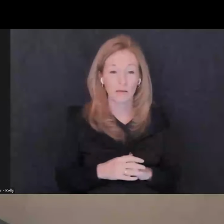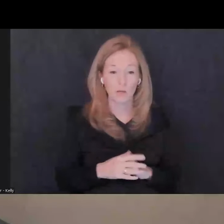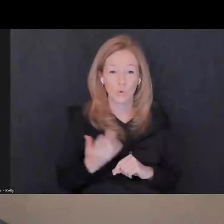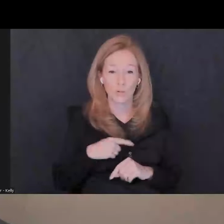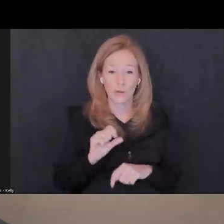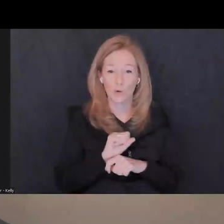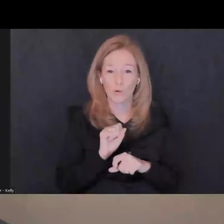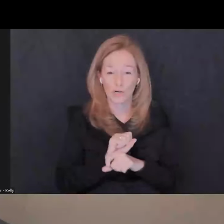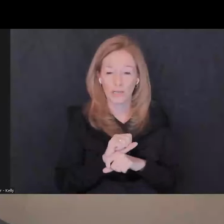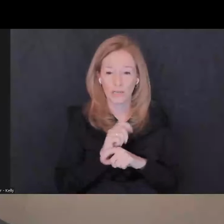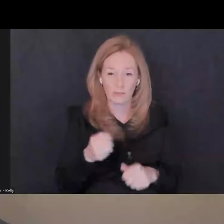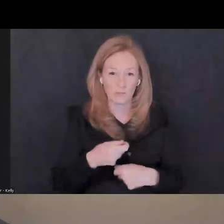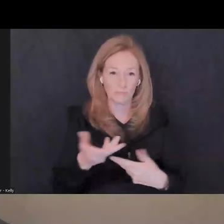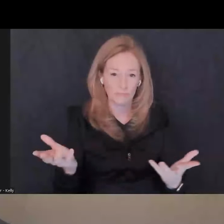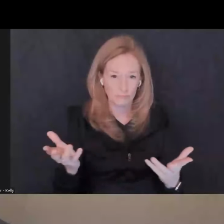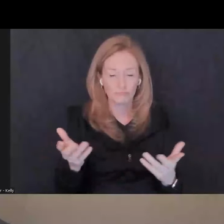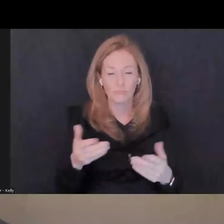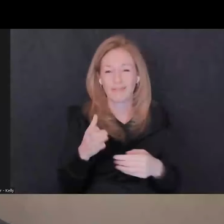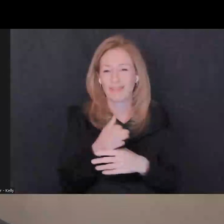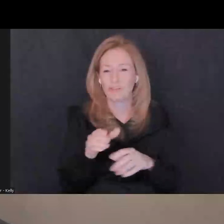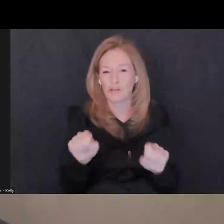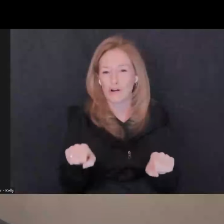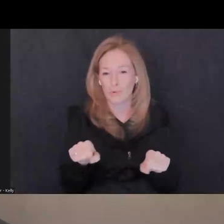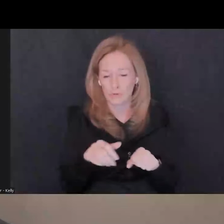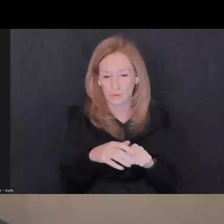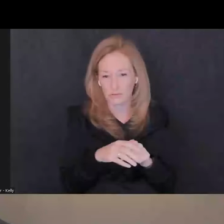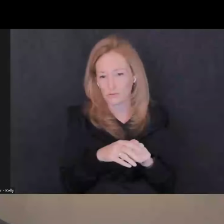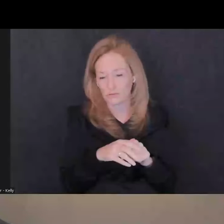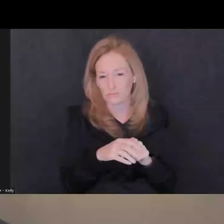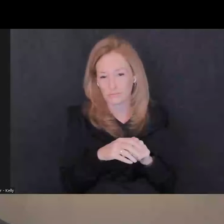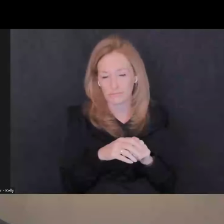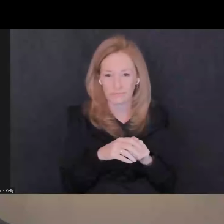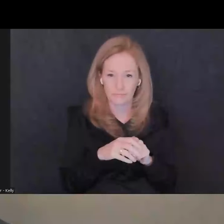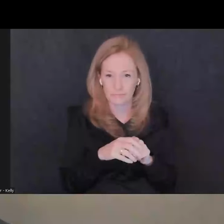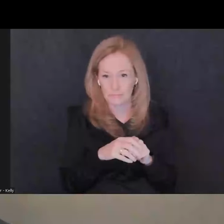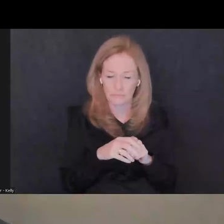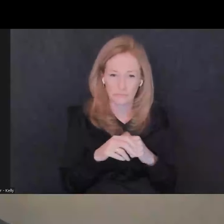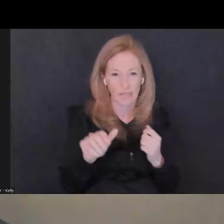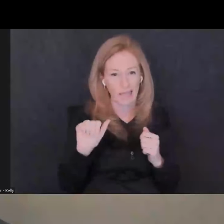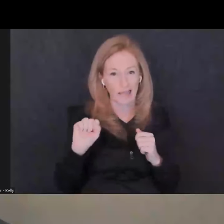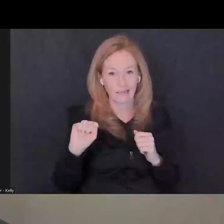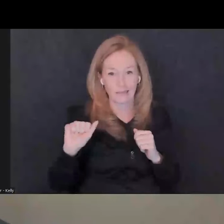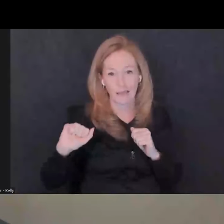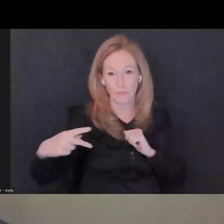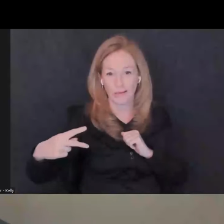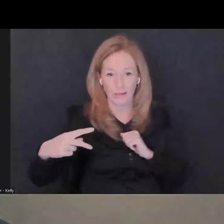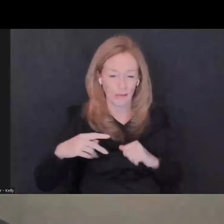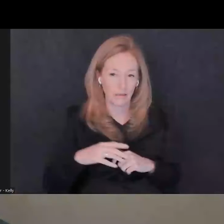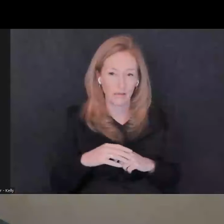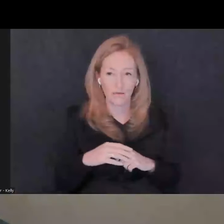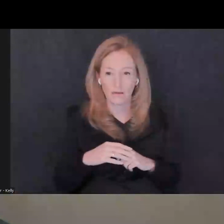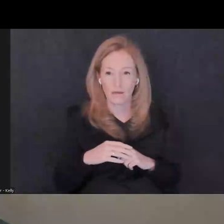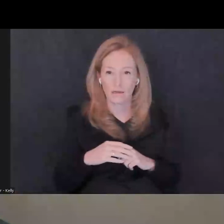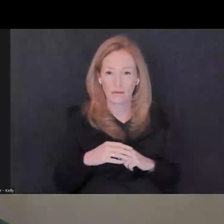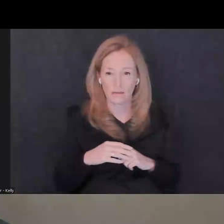to get you the shareables as early as possible, like working on getting things about